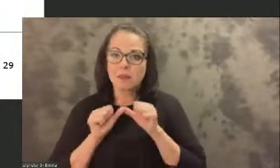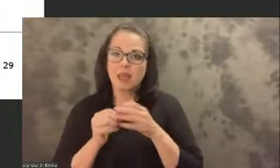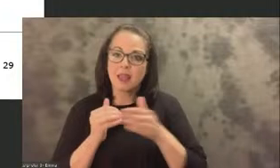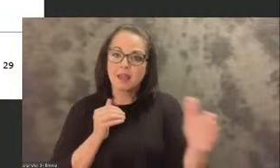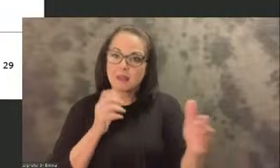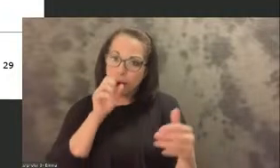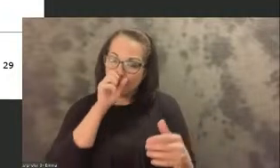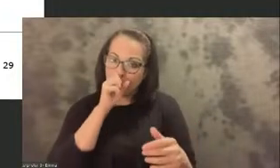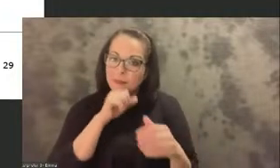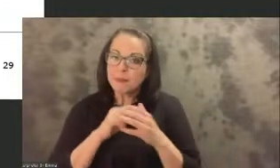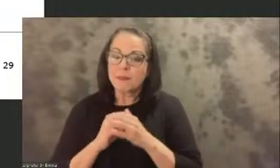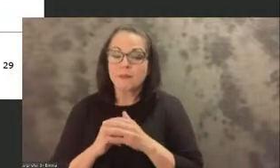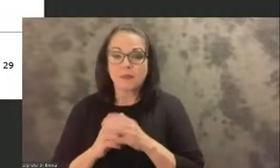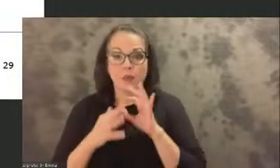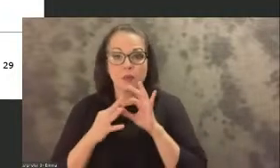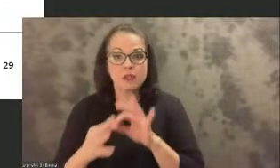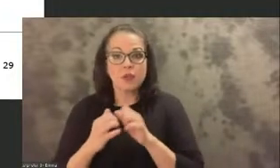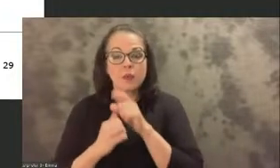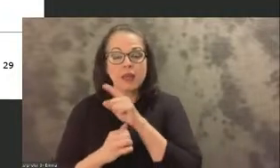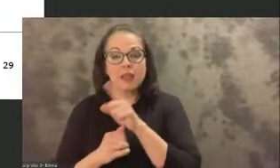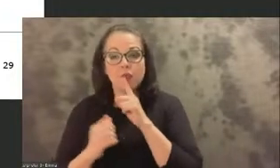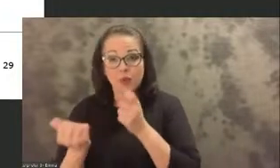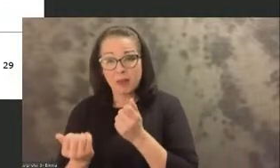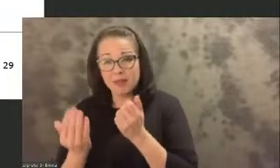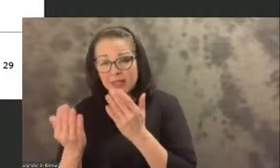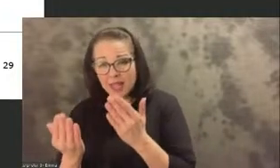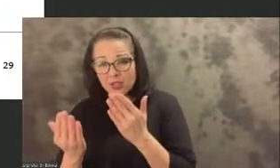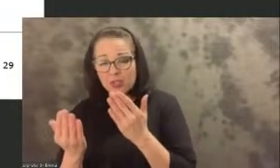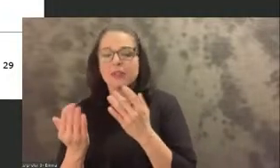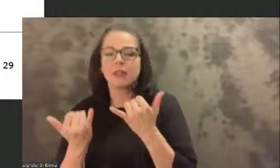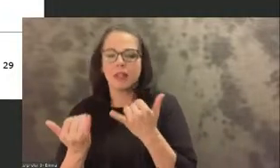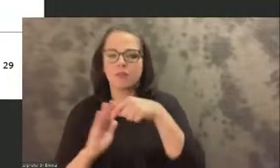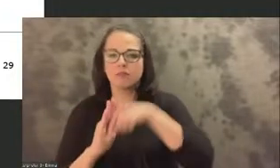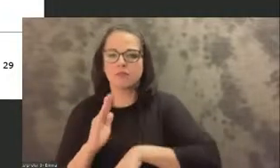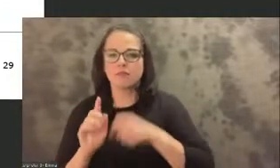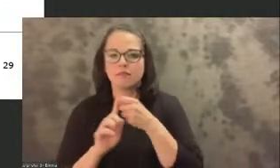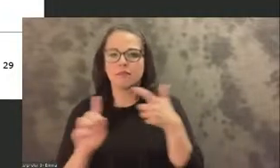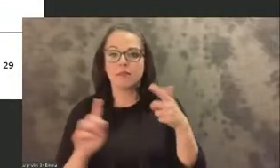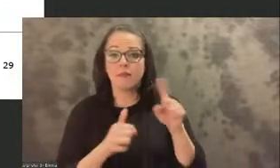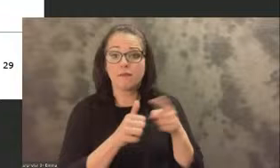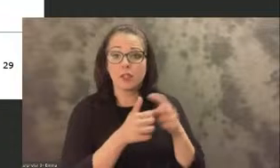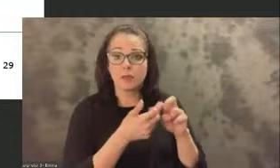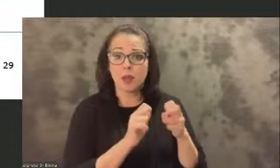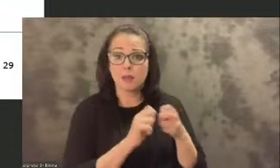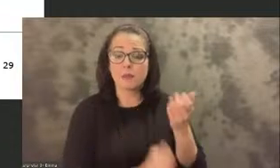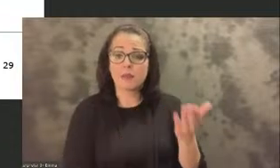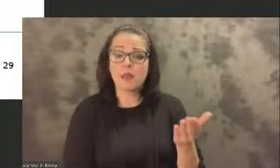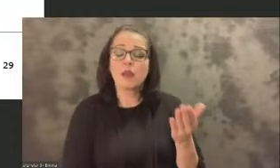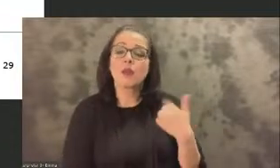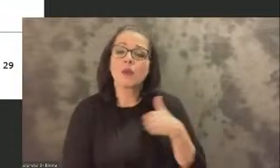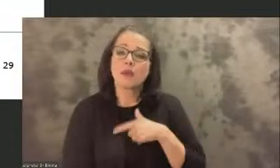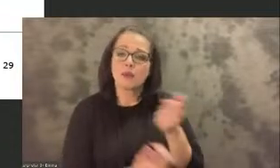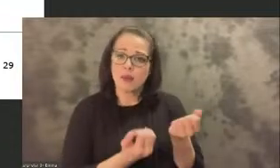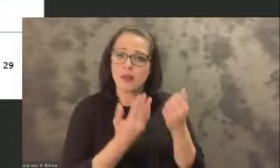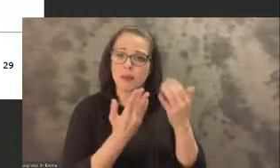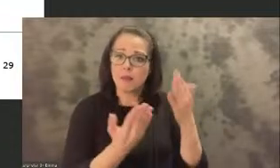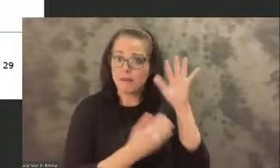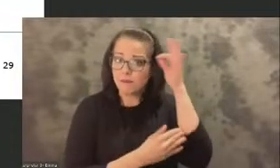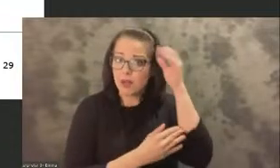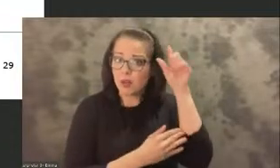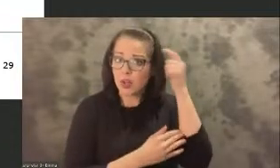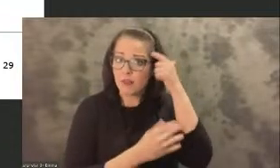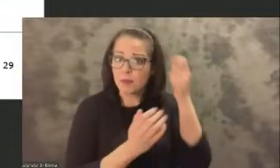So in terms of recommendations for the first problem, we recommend that the federal government should